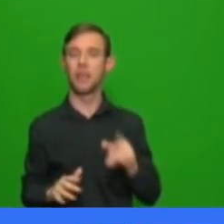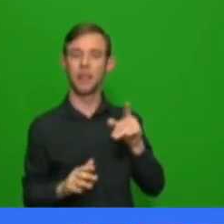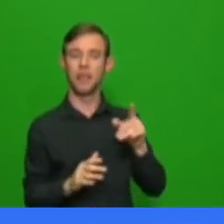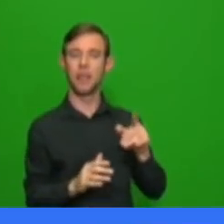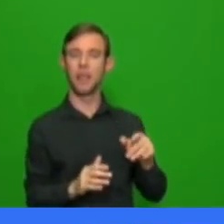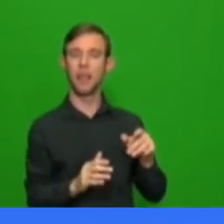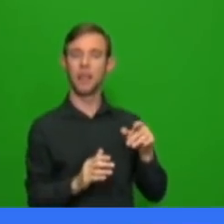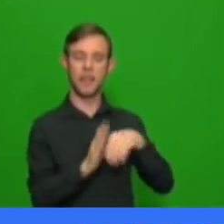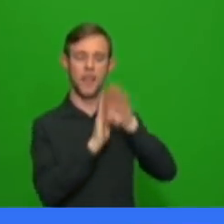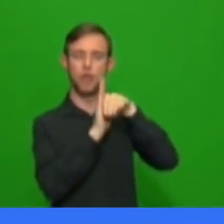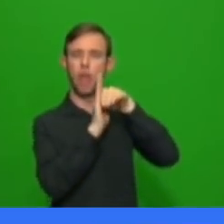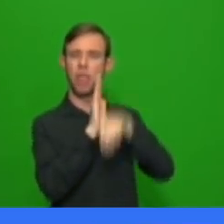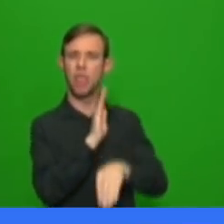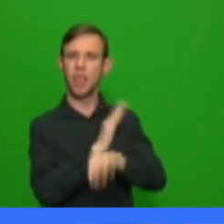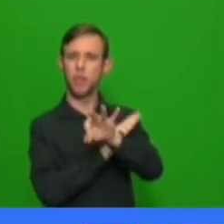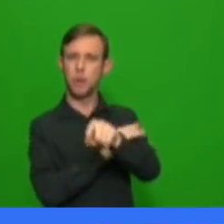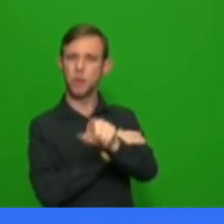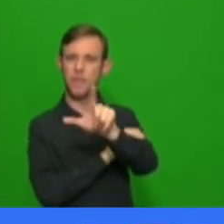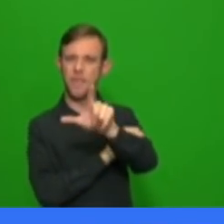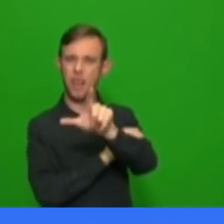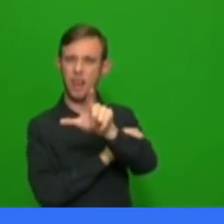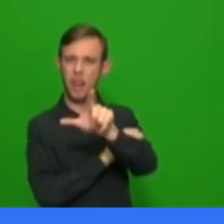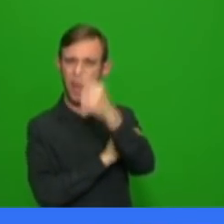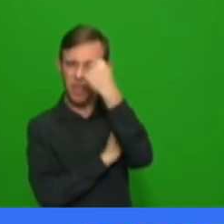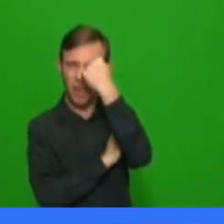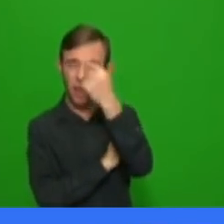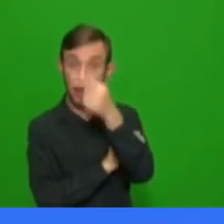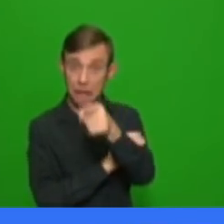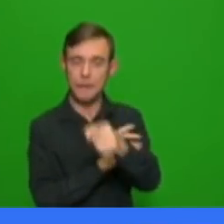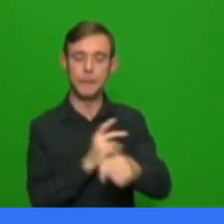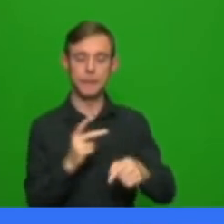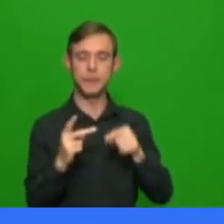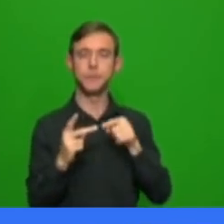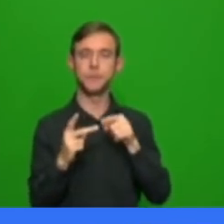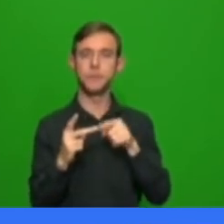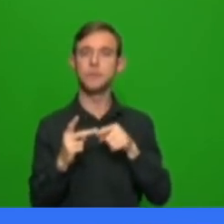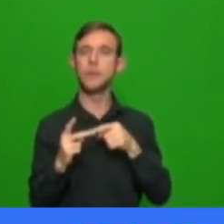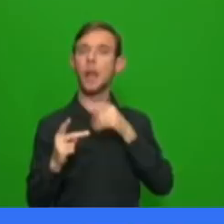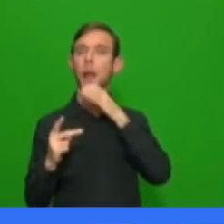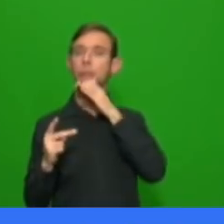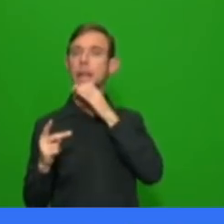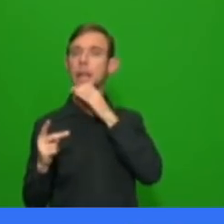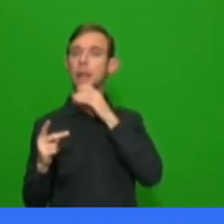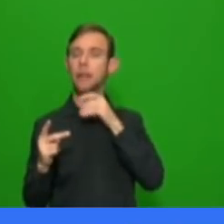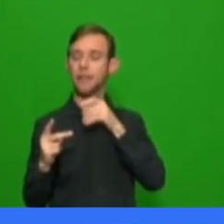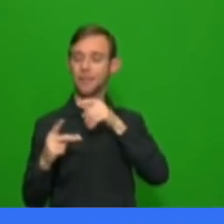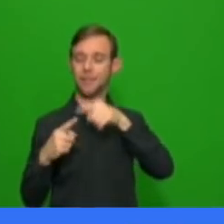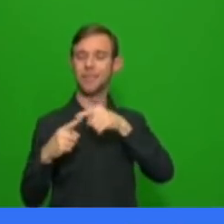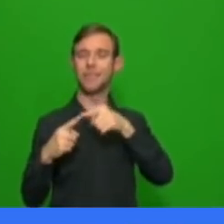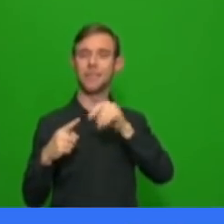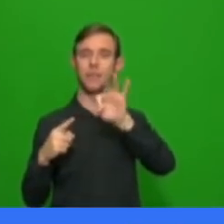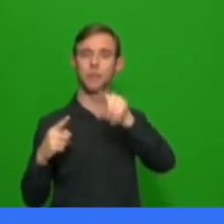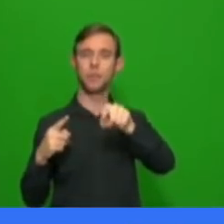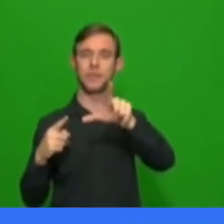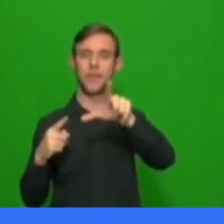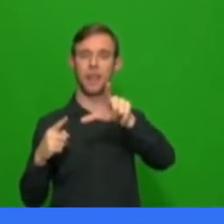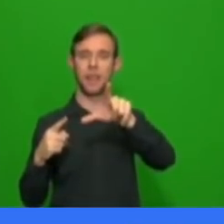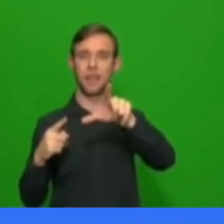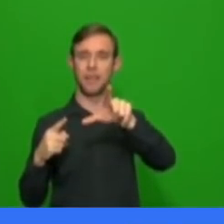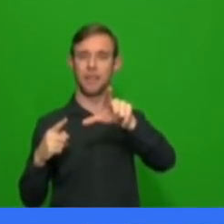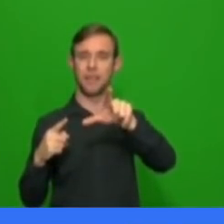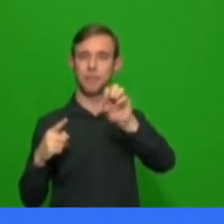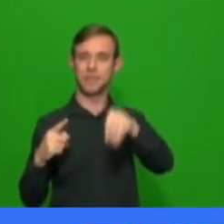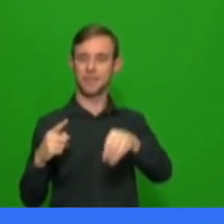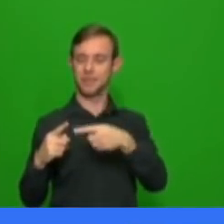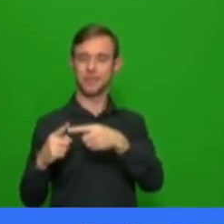declined significantly. I think it was at 3.7, we had it. And so what that means is that if